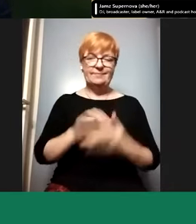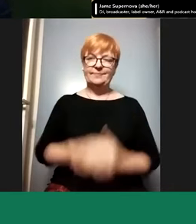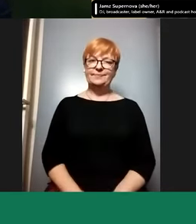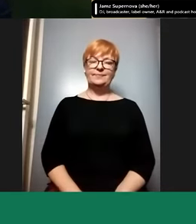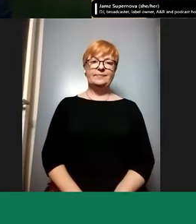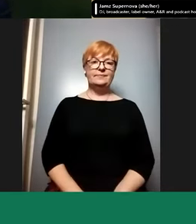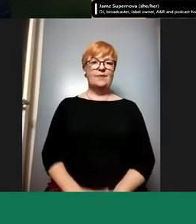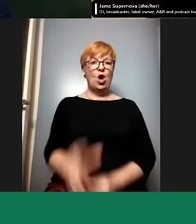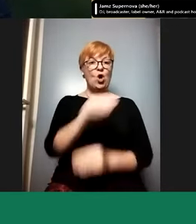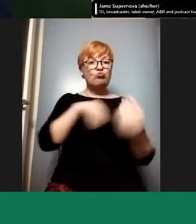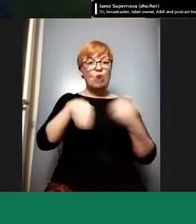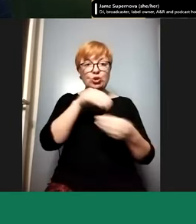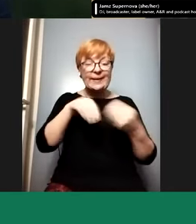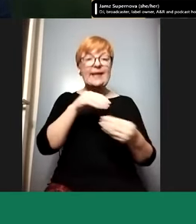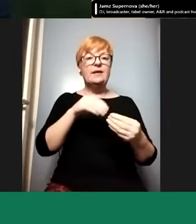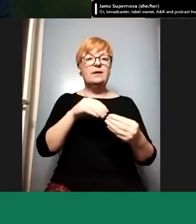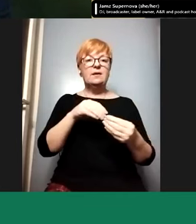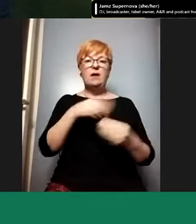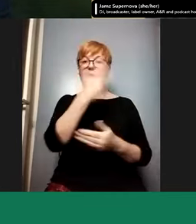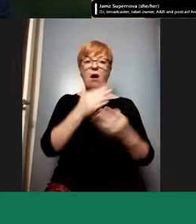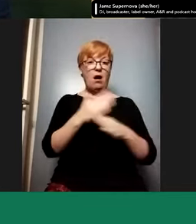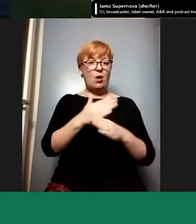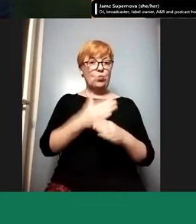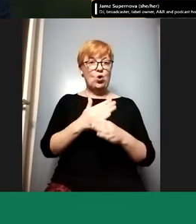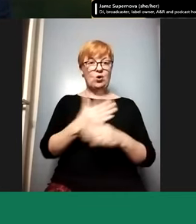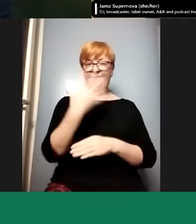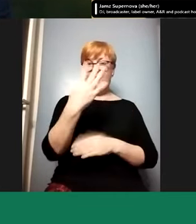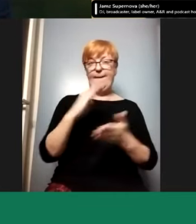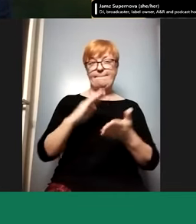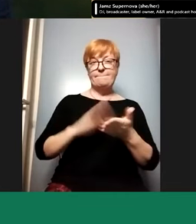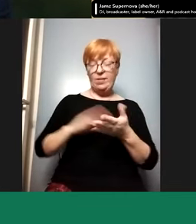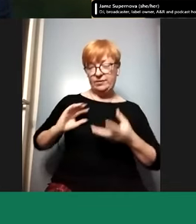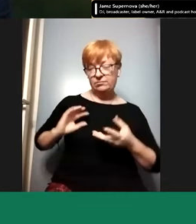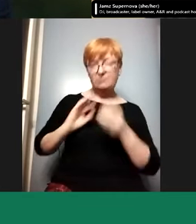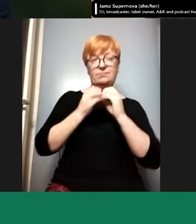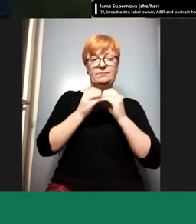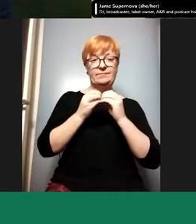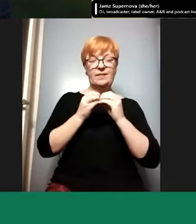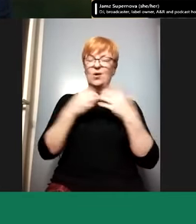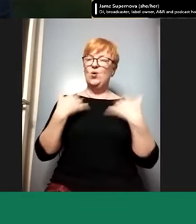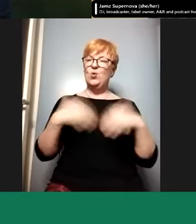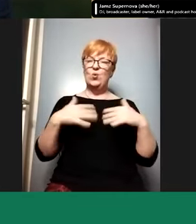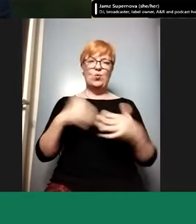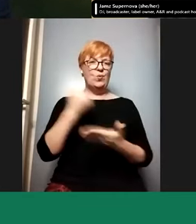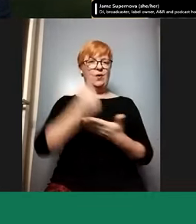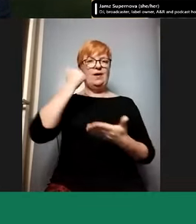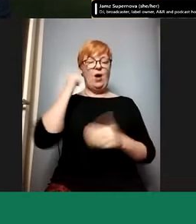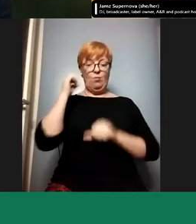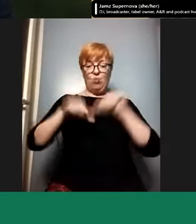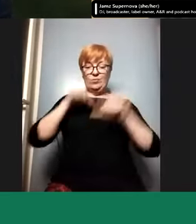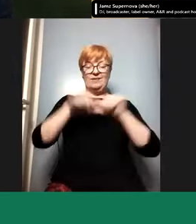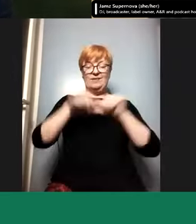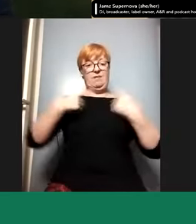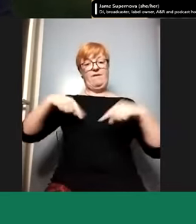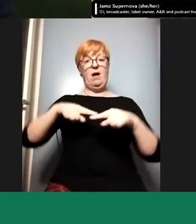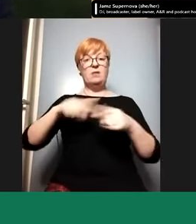the artwork that inspired this event tonight, was over 5 months in the making, and it was an incredible process for us as an organization to be a part